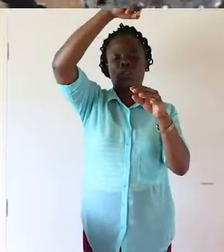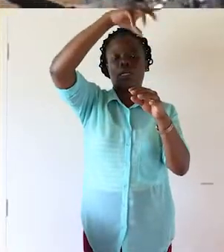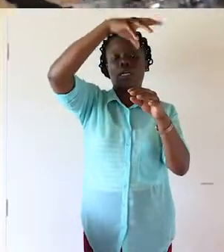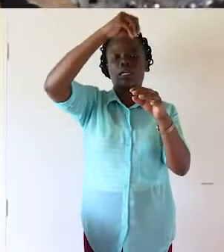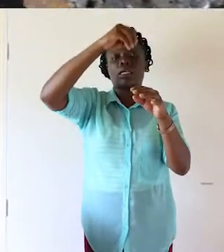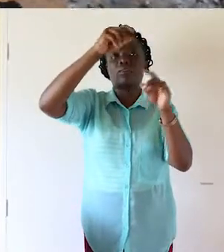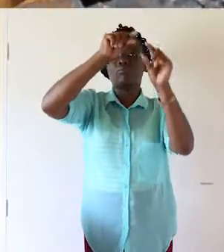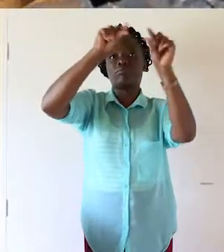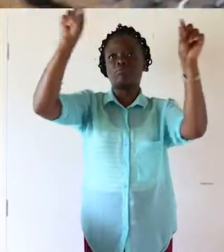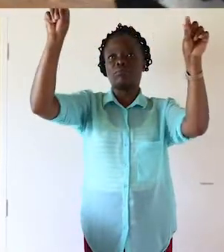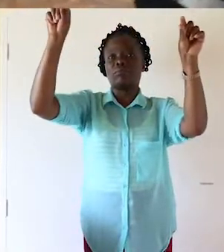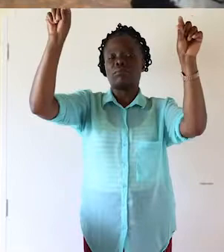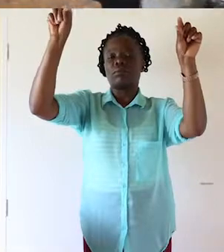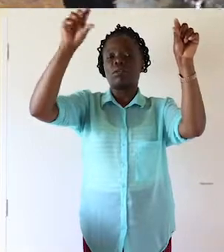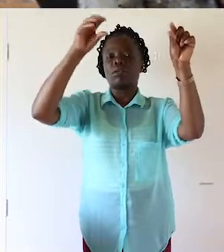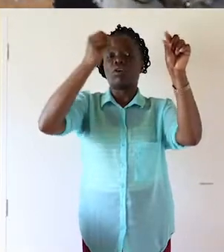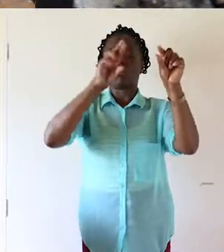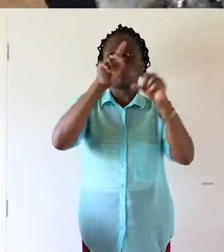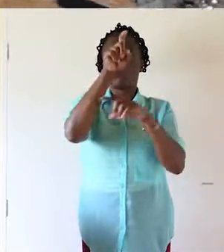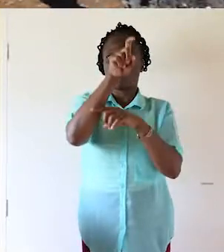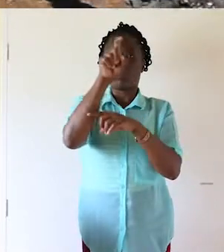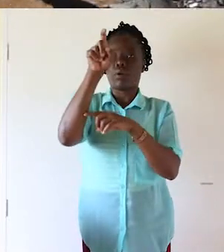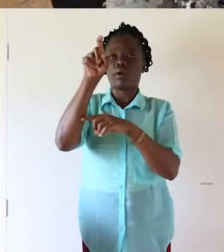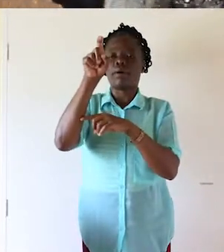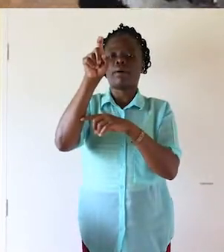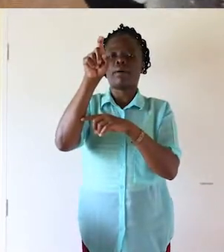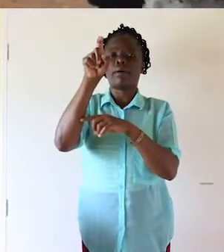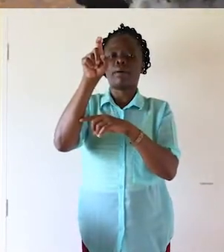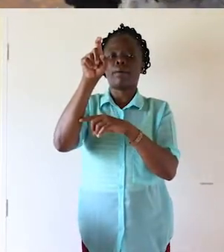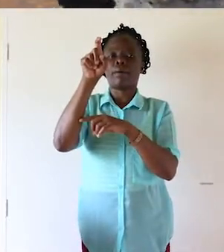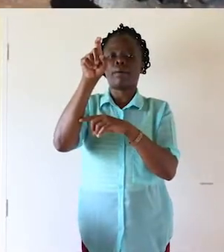drill using drill bits or welding machine.